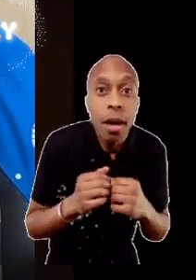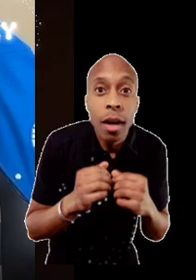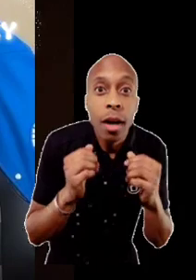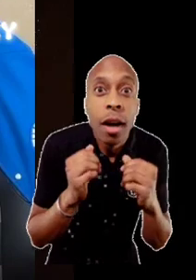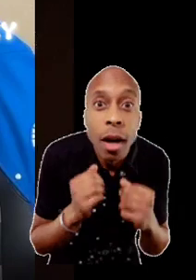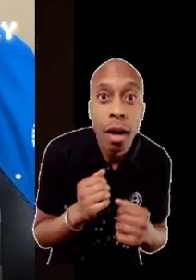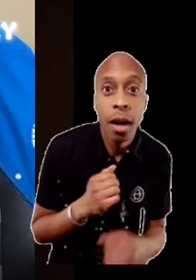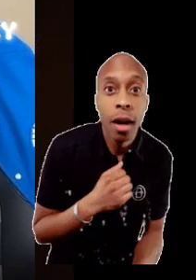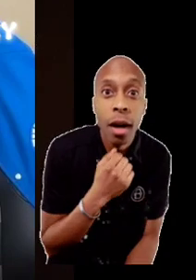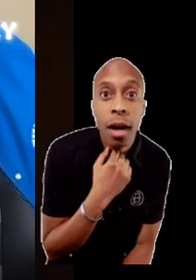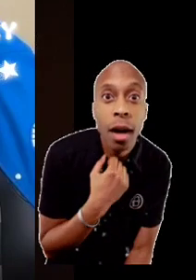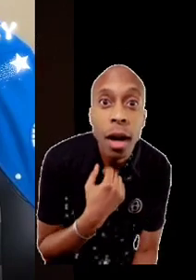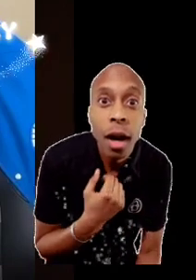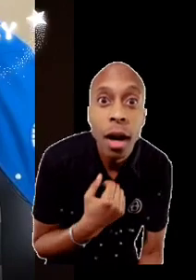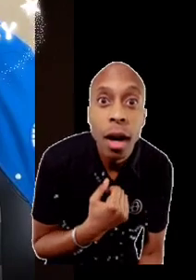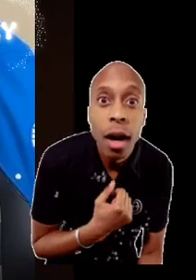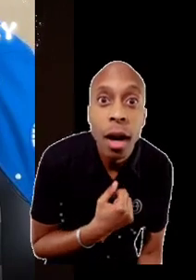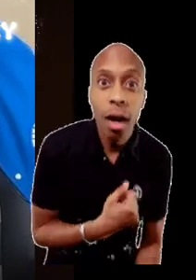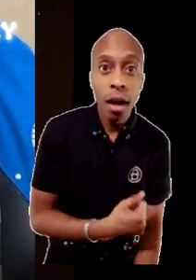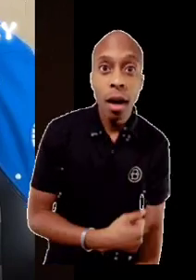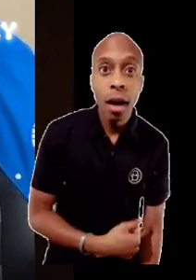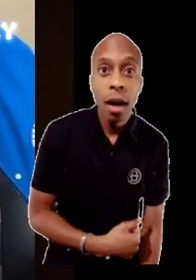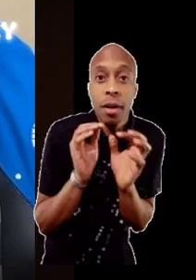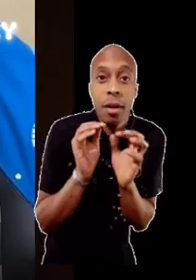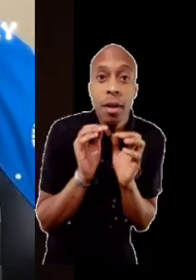Oh, he's a good person, you know.